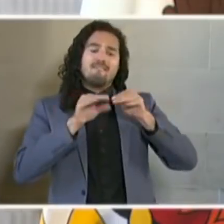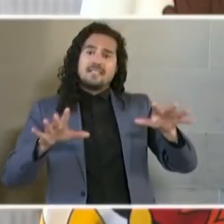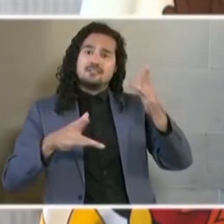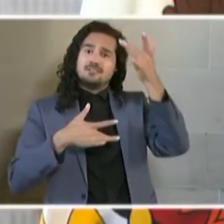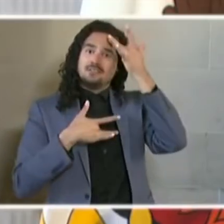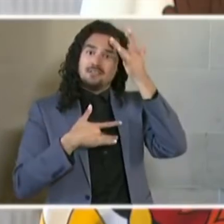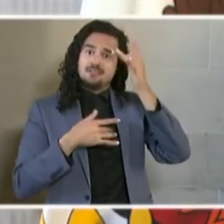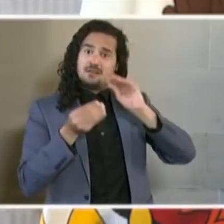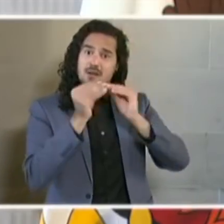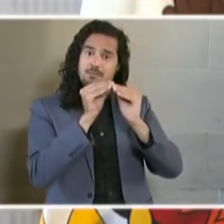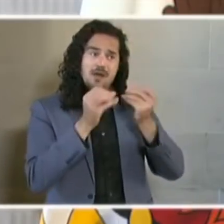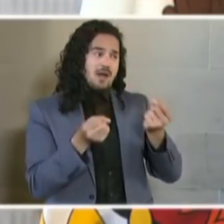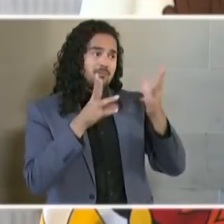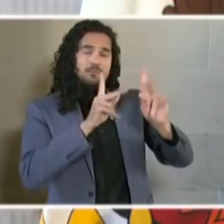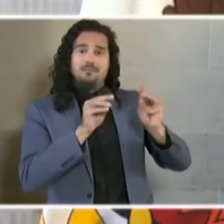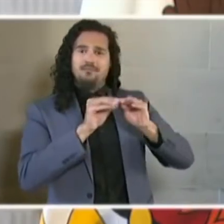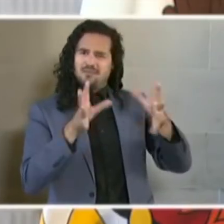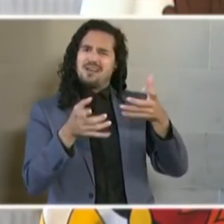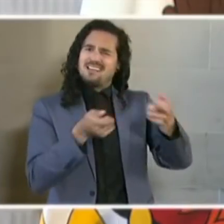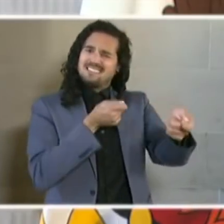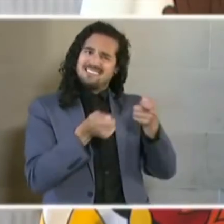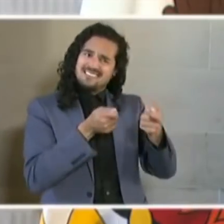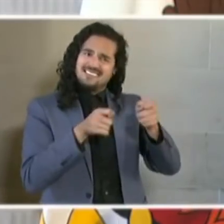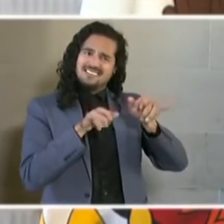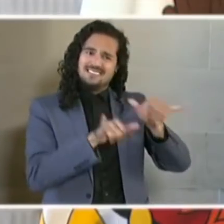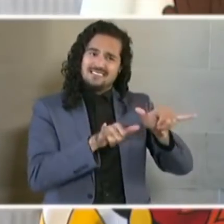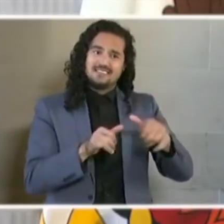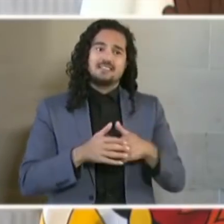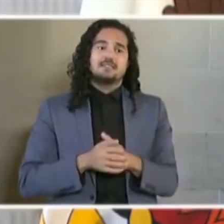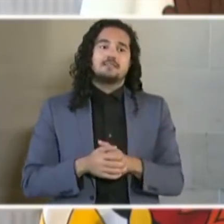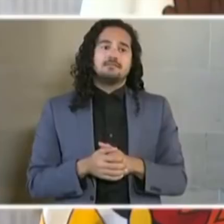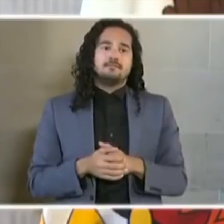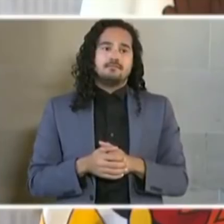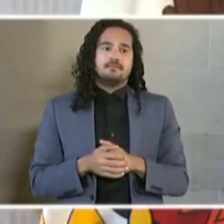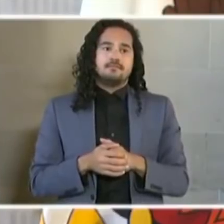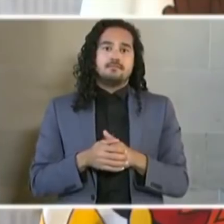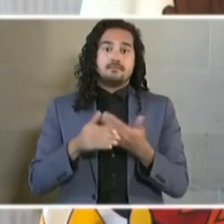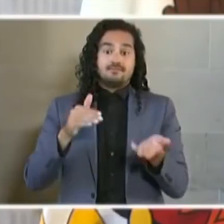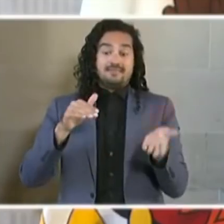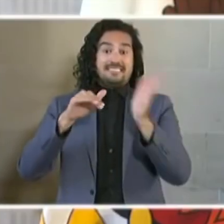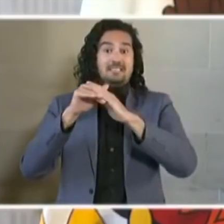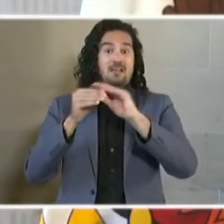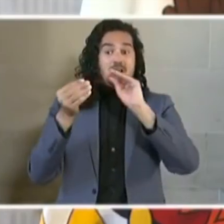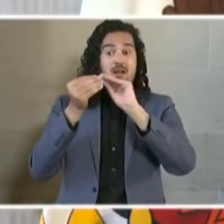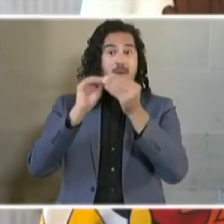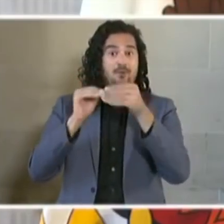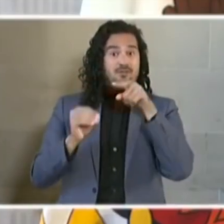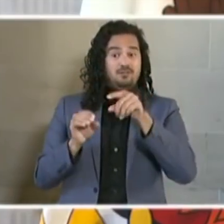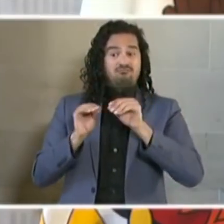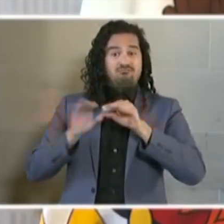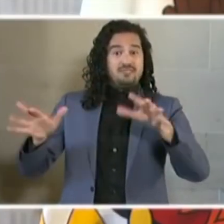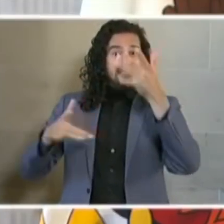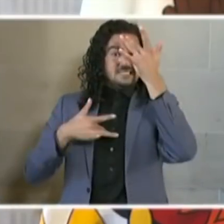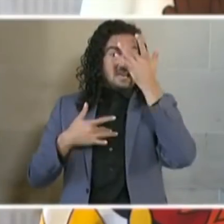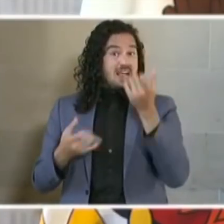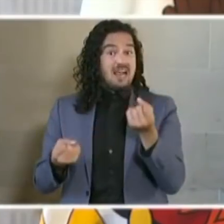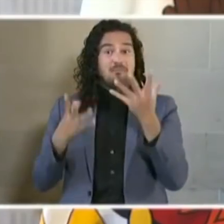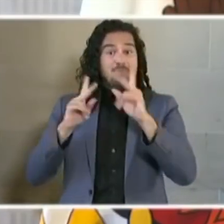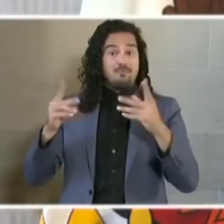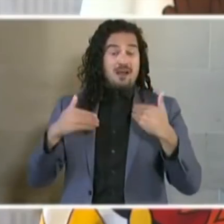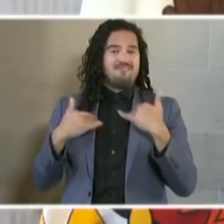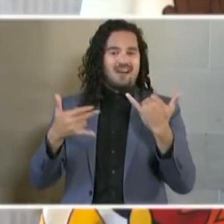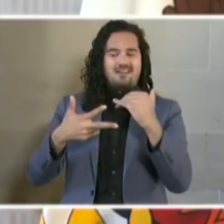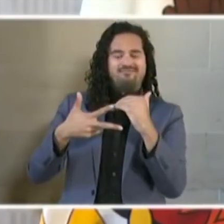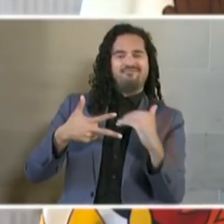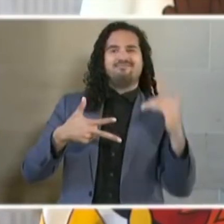red. And our case rate has shifted at our local level from yellow to orange.